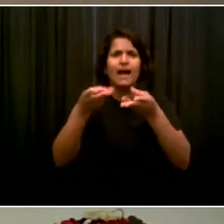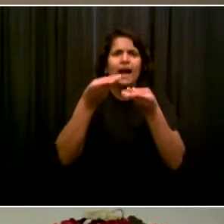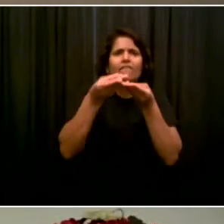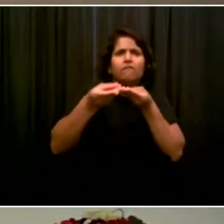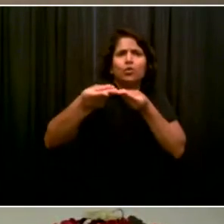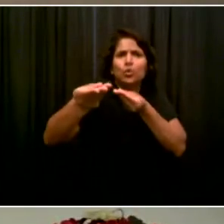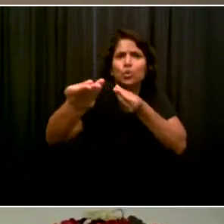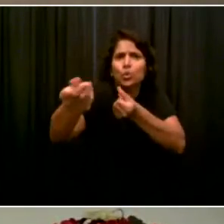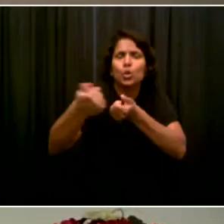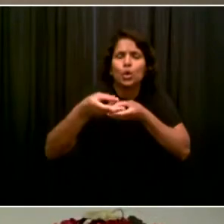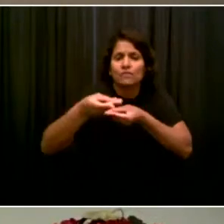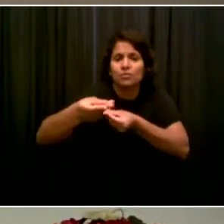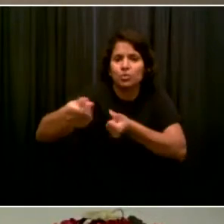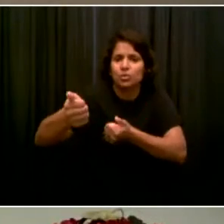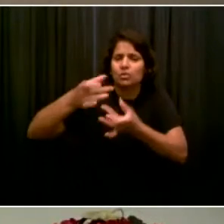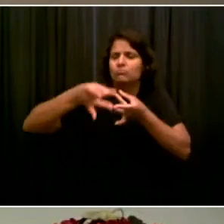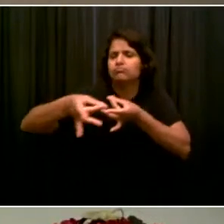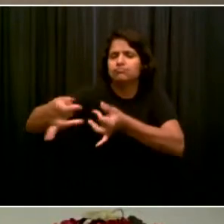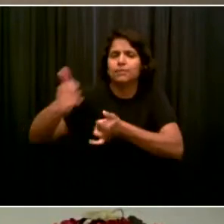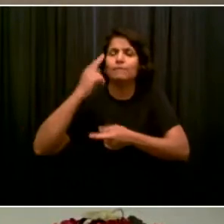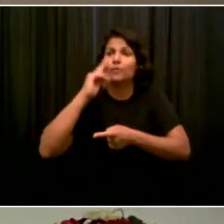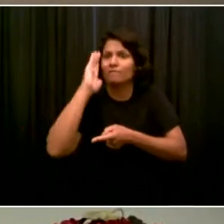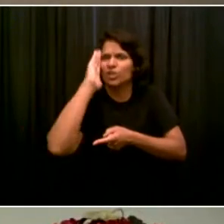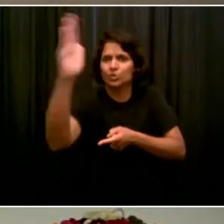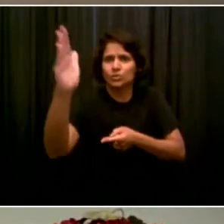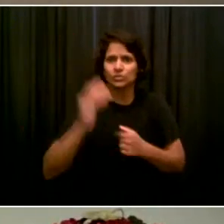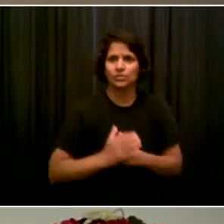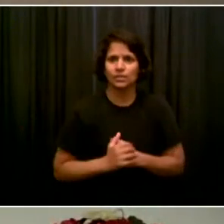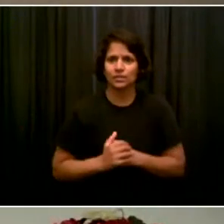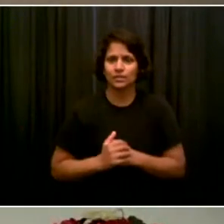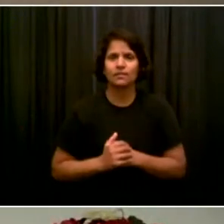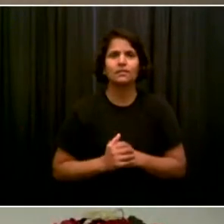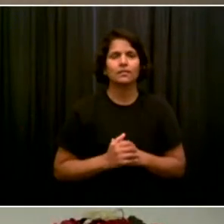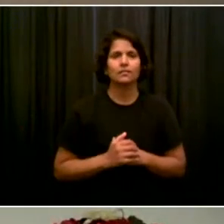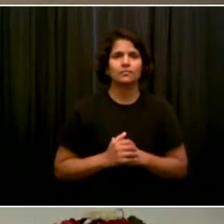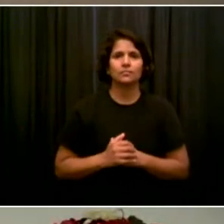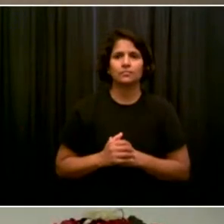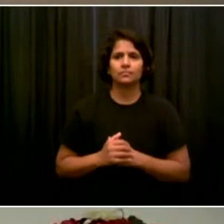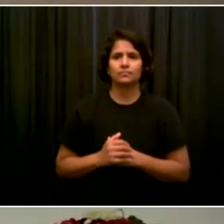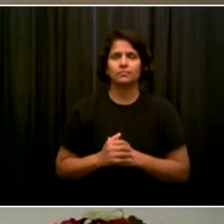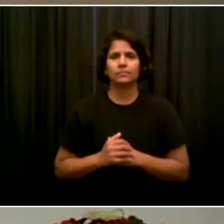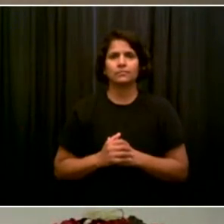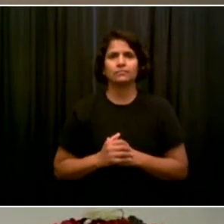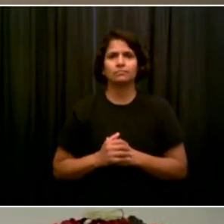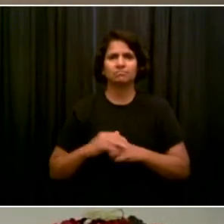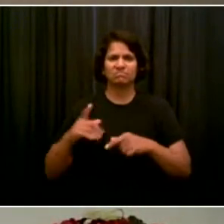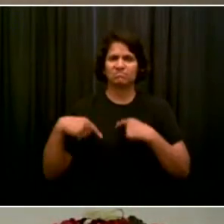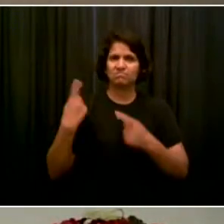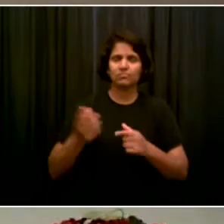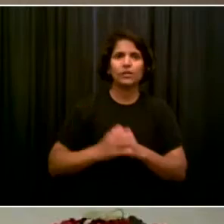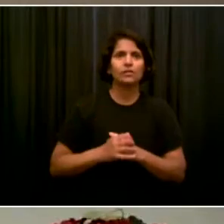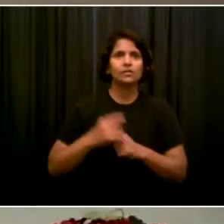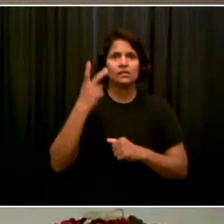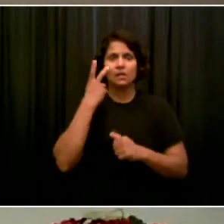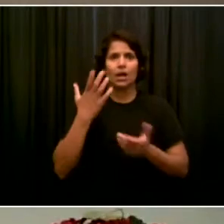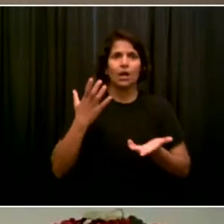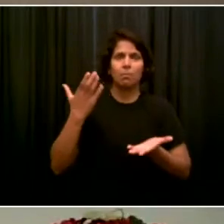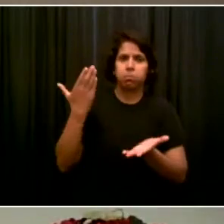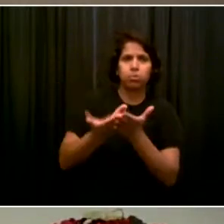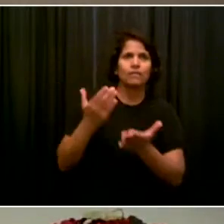passes. It's been increasingly scary in terms of deterioration of the roadway, when we haven't had the